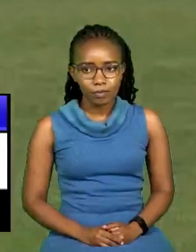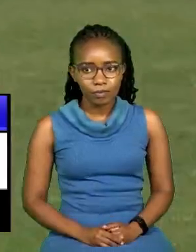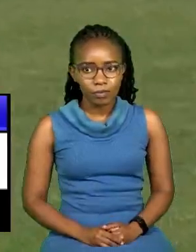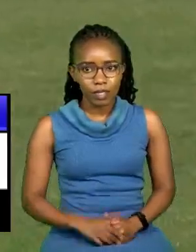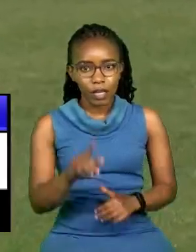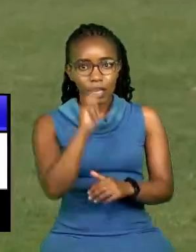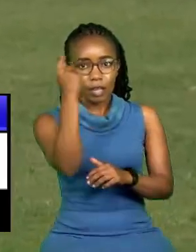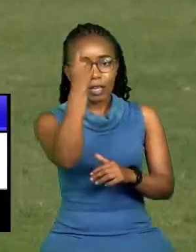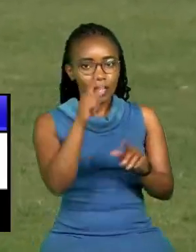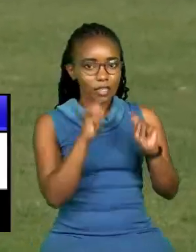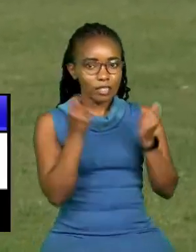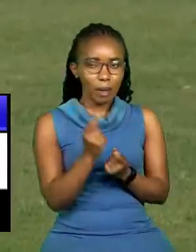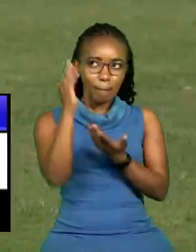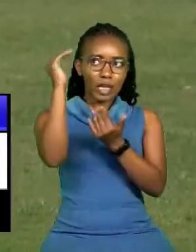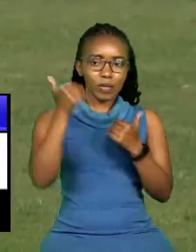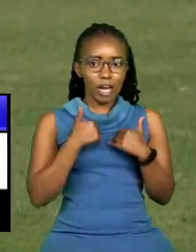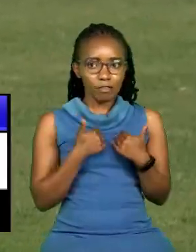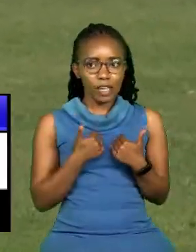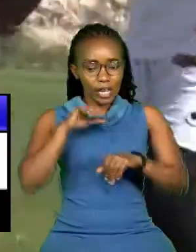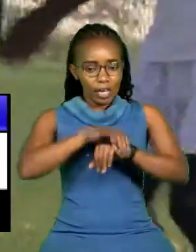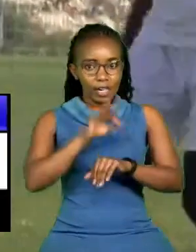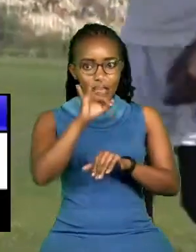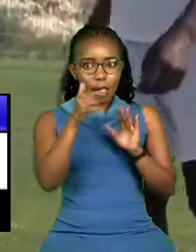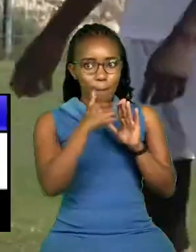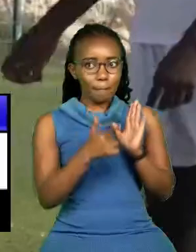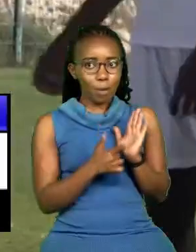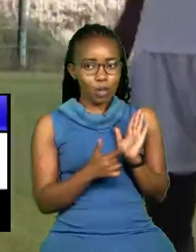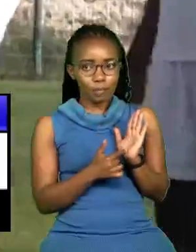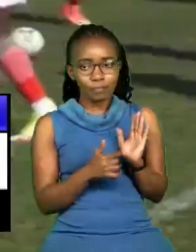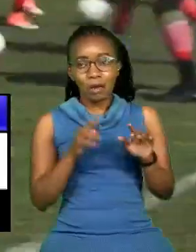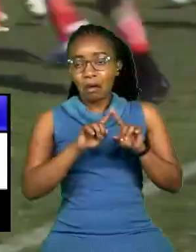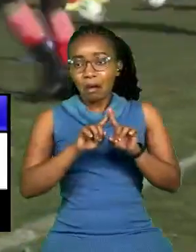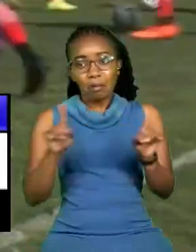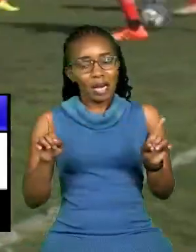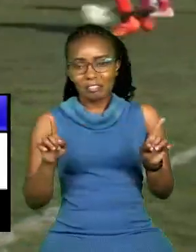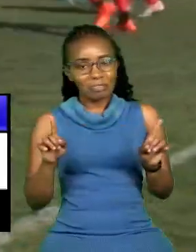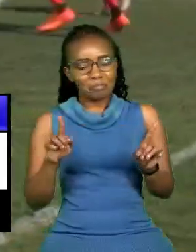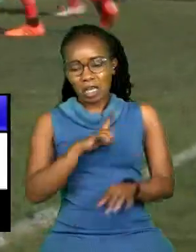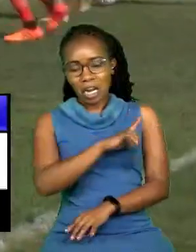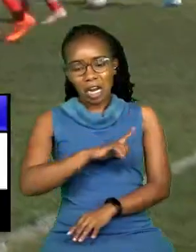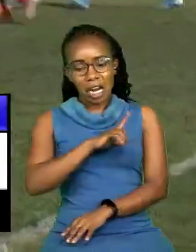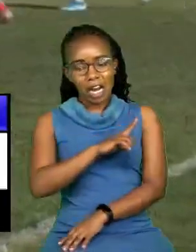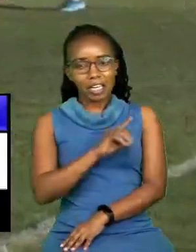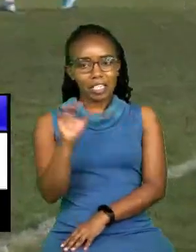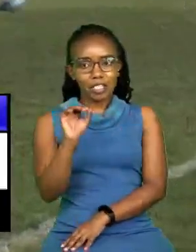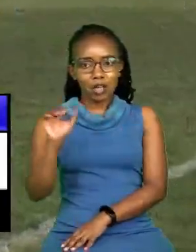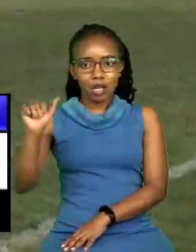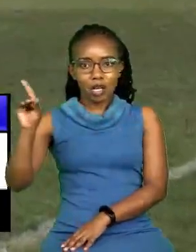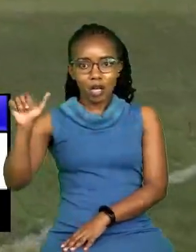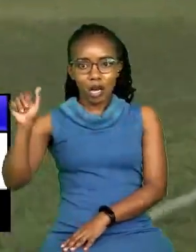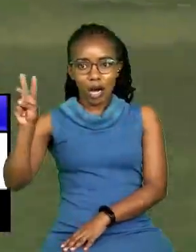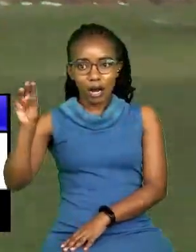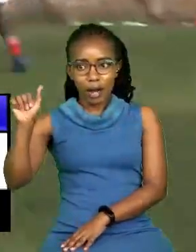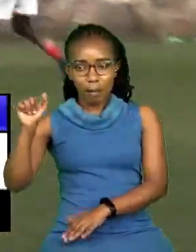Stars holding firm expectations of bagging all 3 points, the odds did not seem to lie on their end, with Adama Traore netting into the